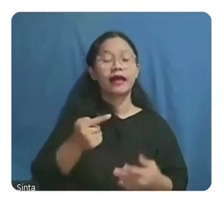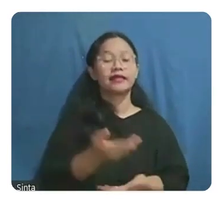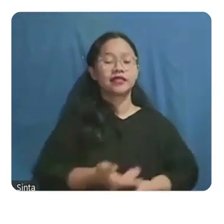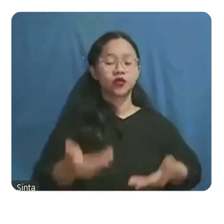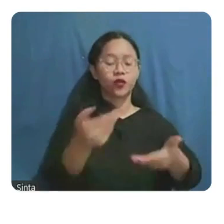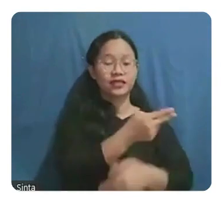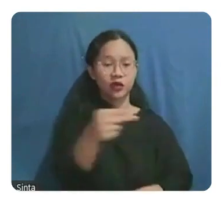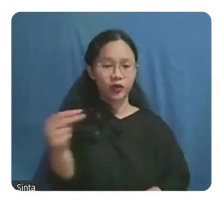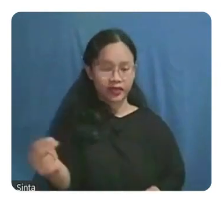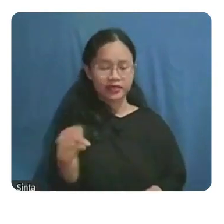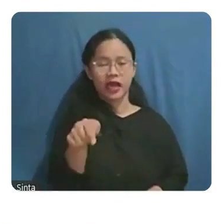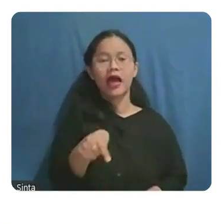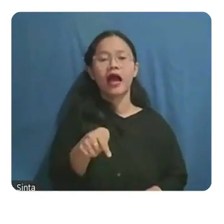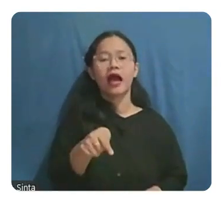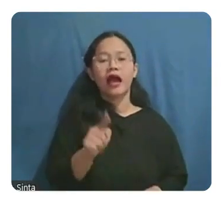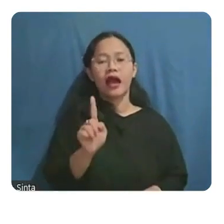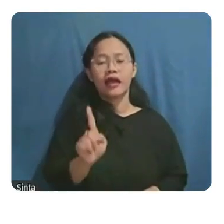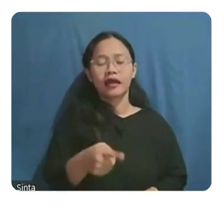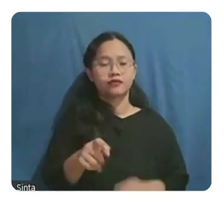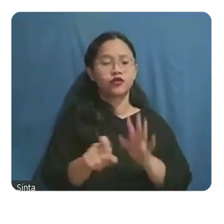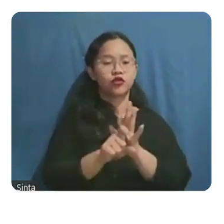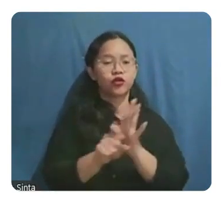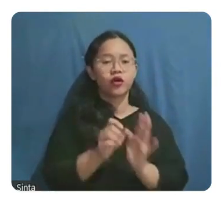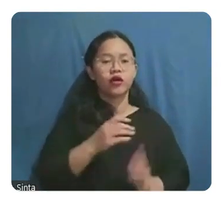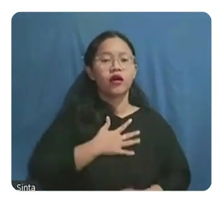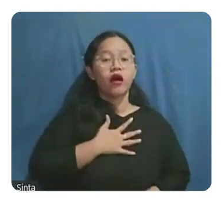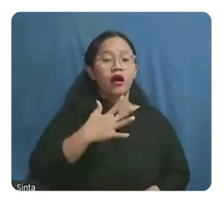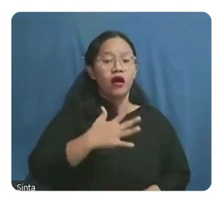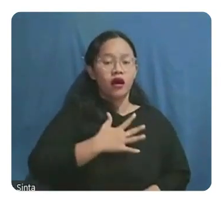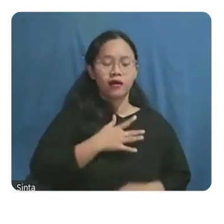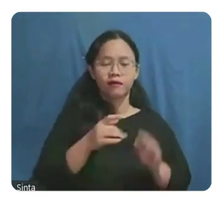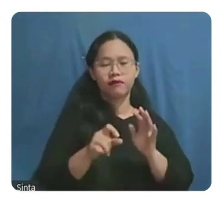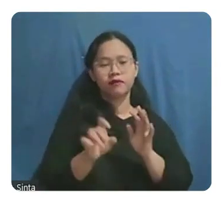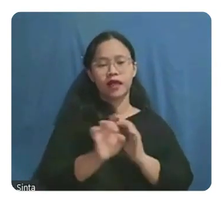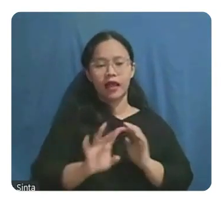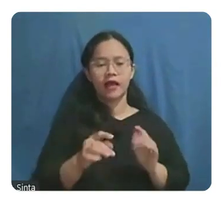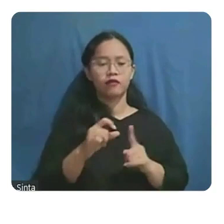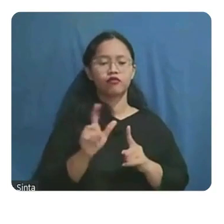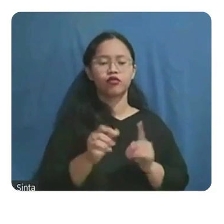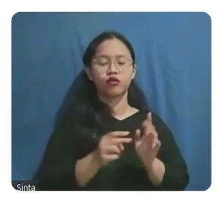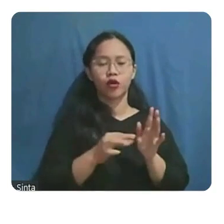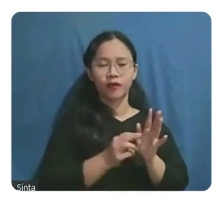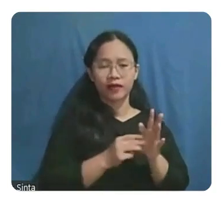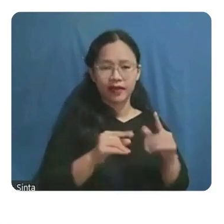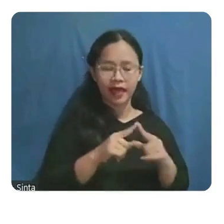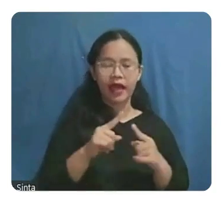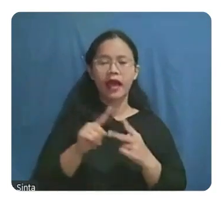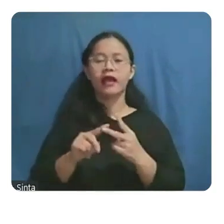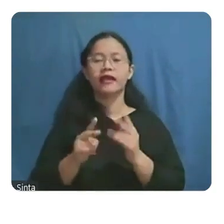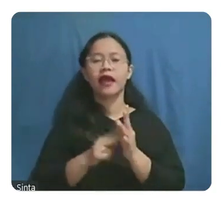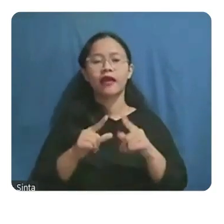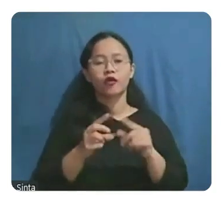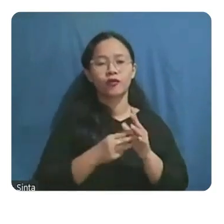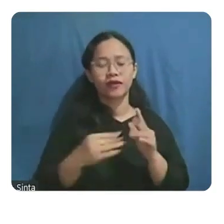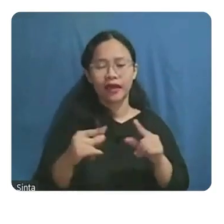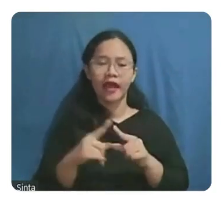pulmonary disease, pneumonia, asthma, lung cancer, and also tuberculosis